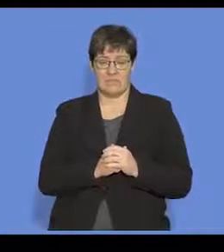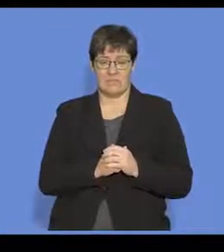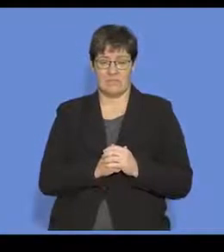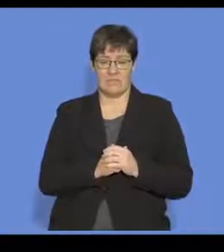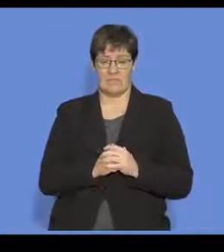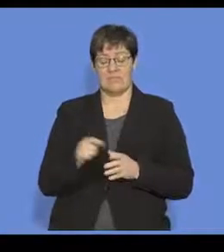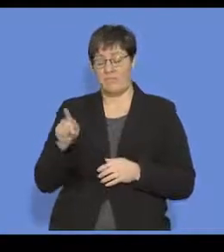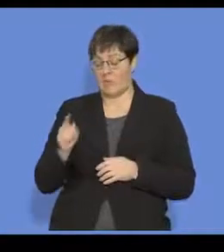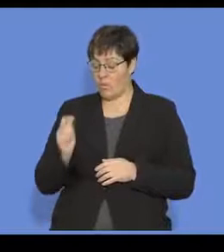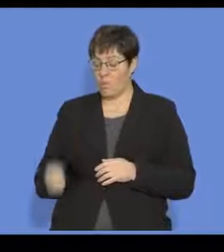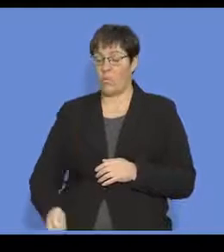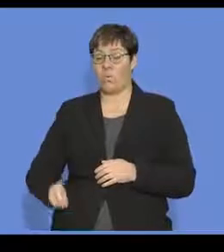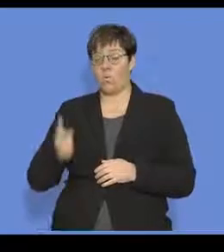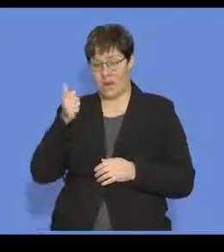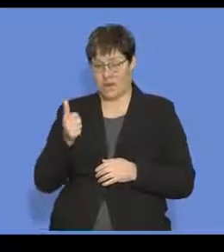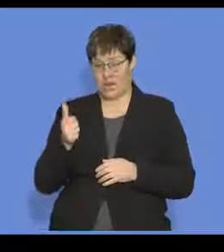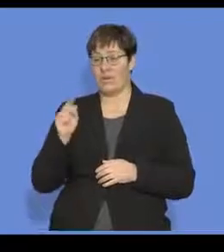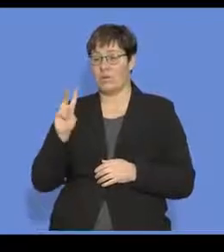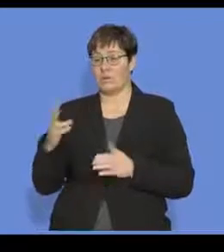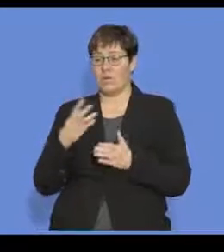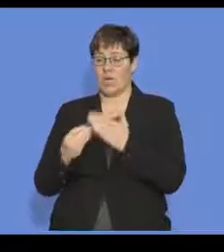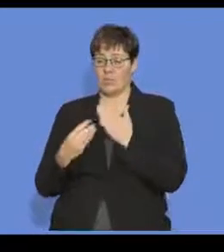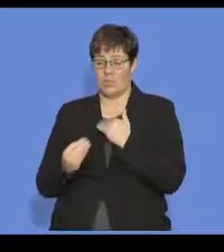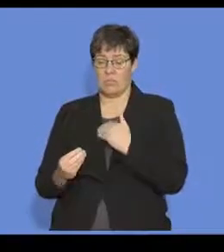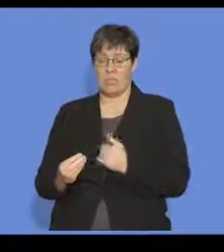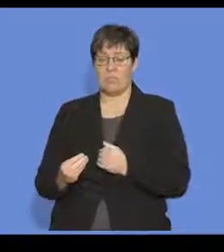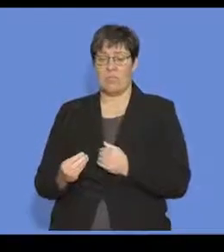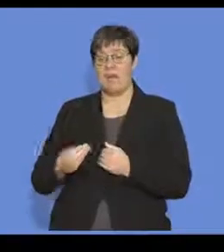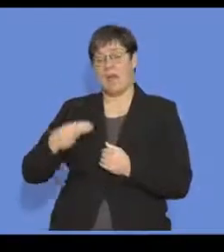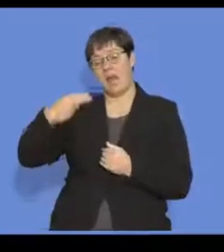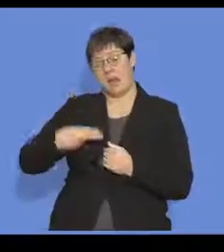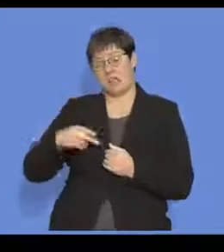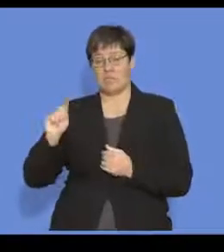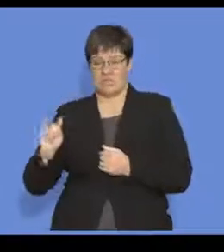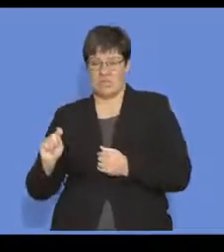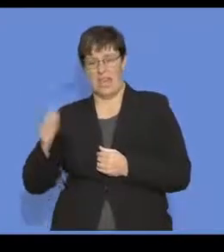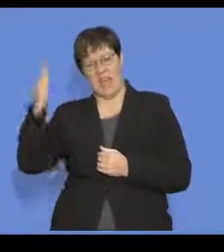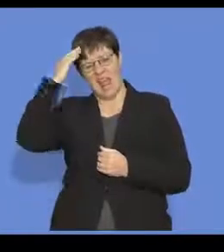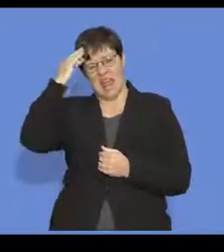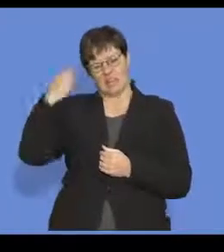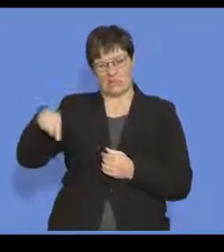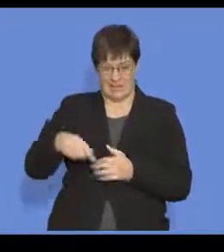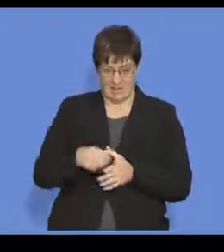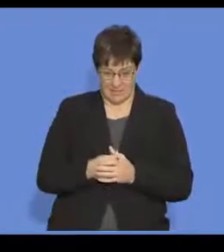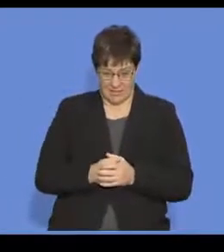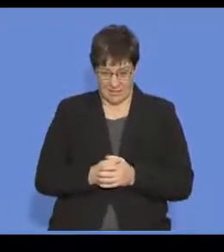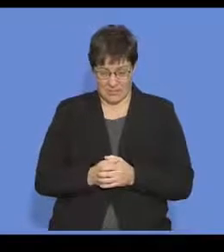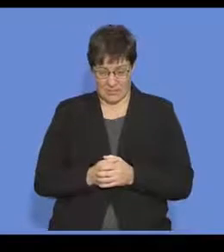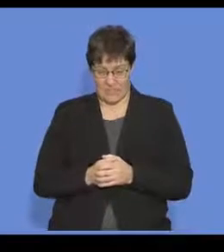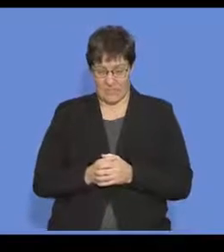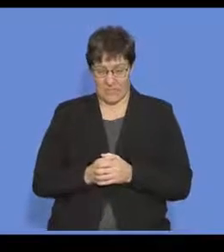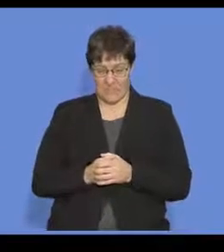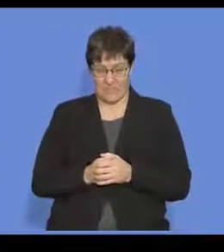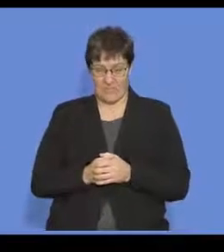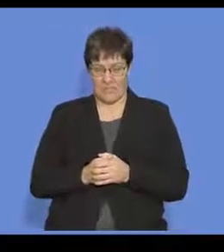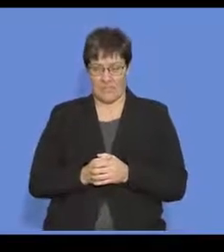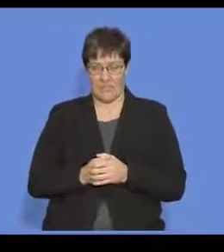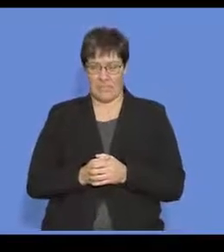And a coin has 2 possible outcomes, which is H and T. Are we all together?